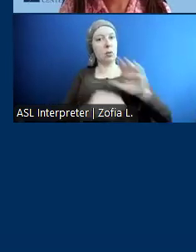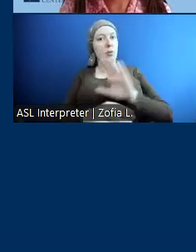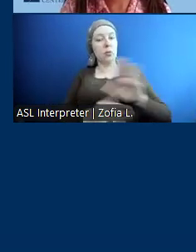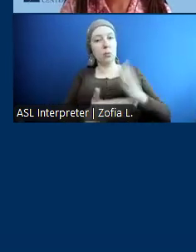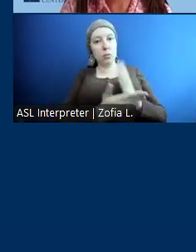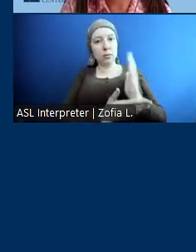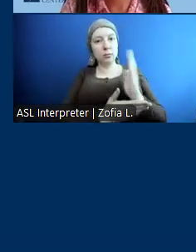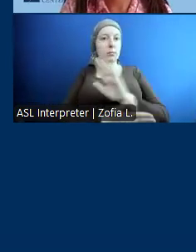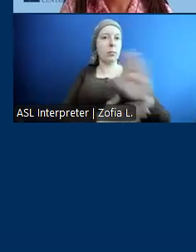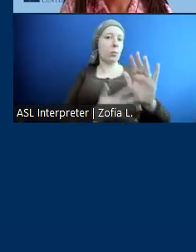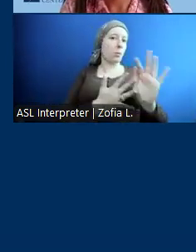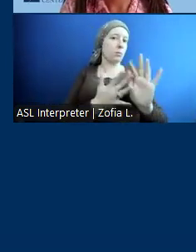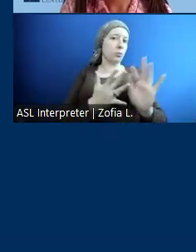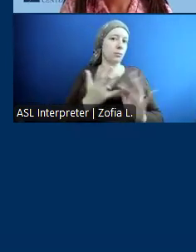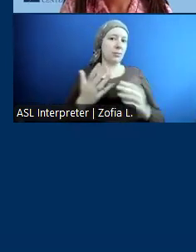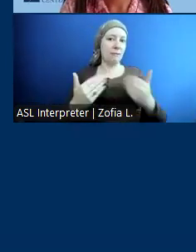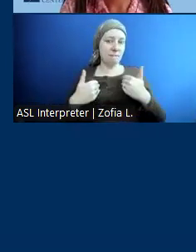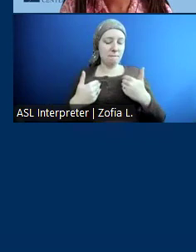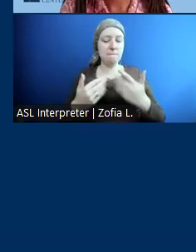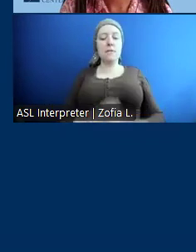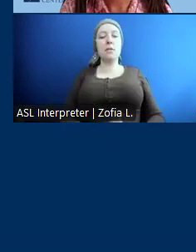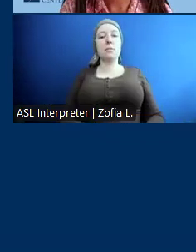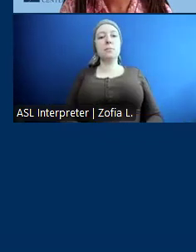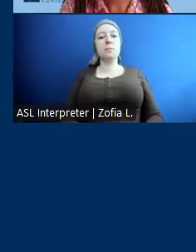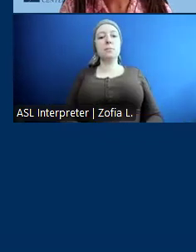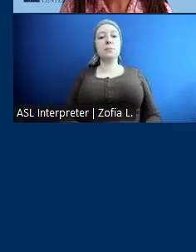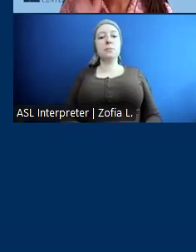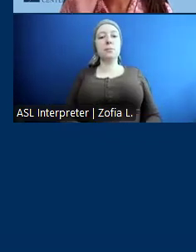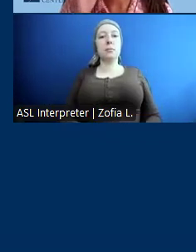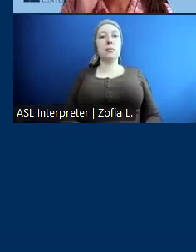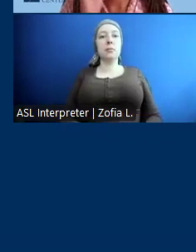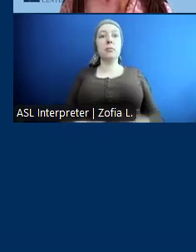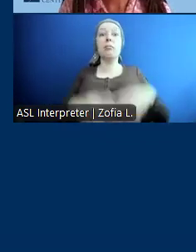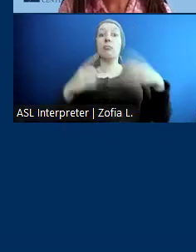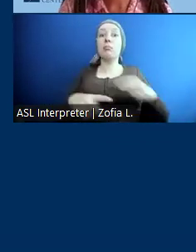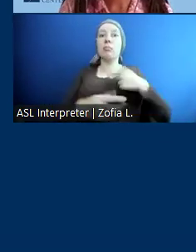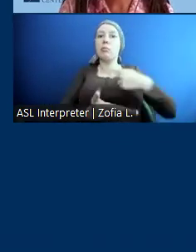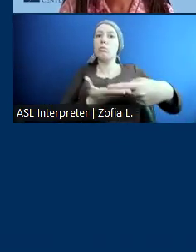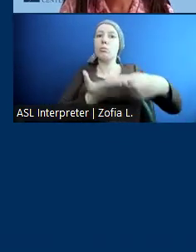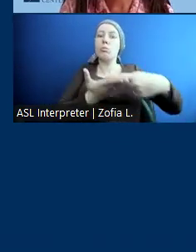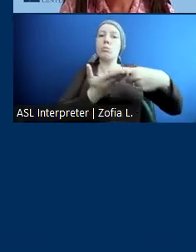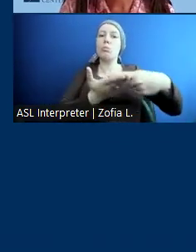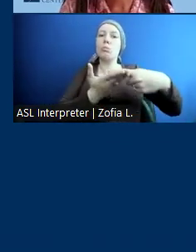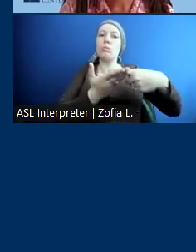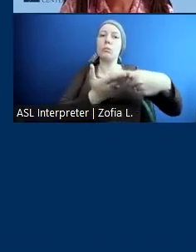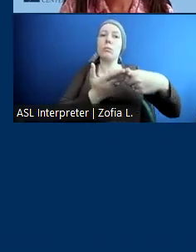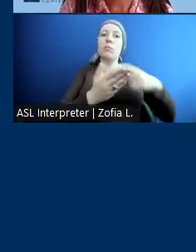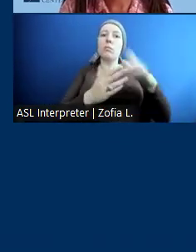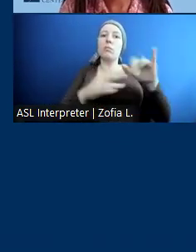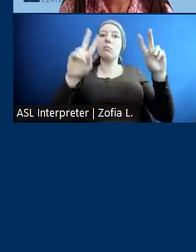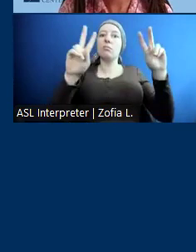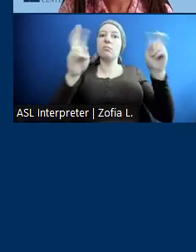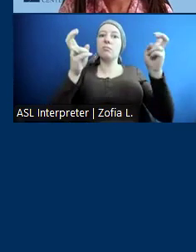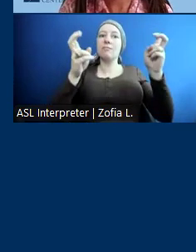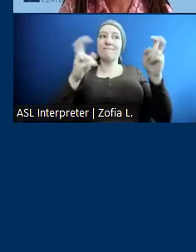and their options. And during those discussions, sometimes the topic of reporting to